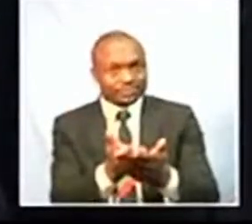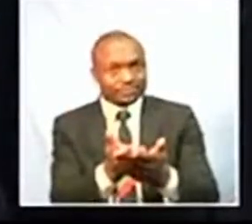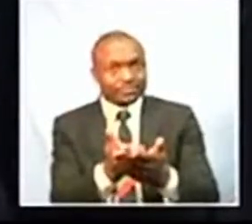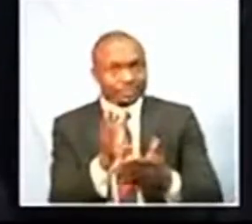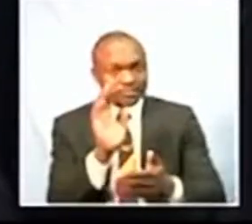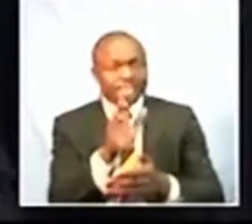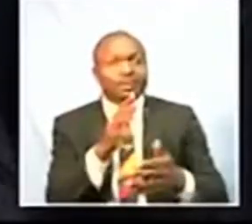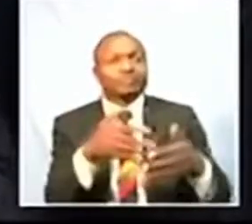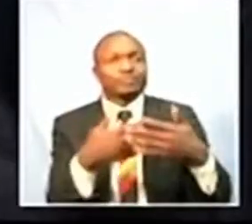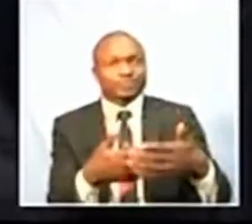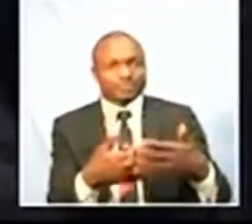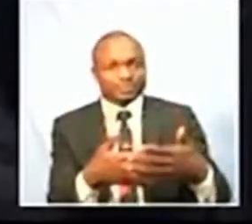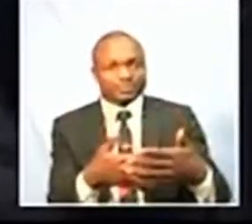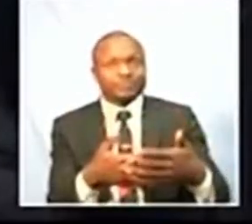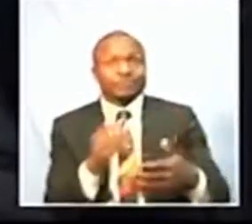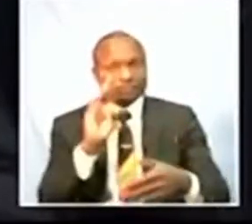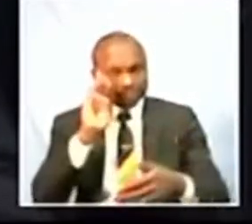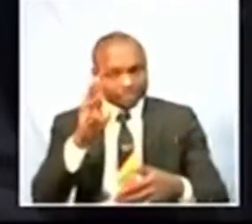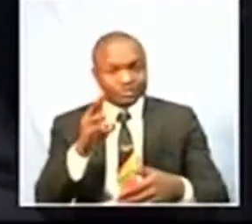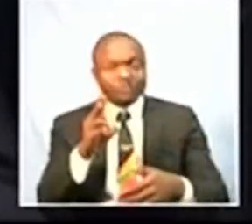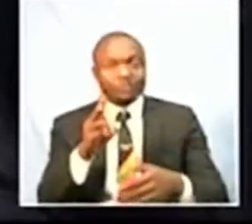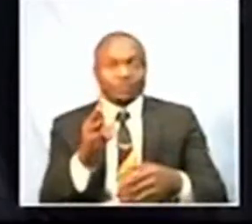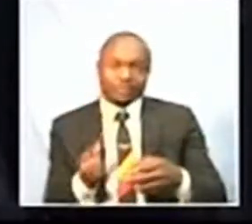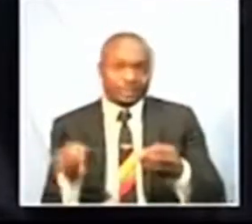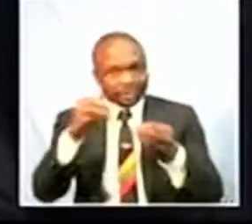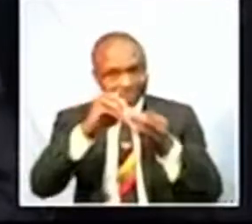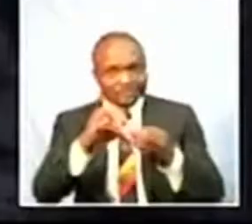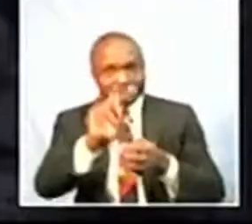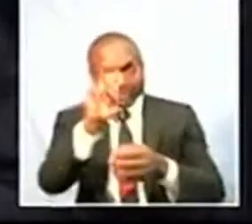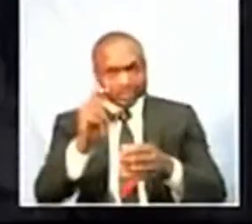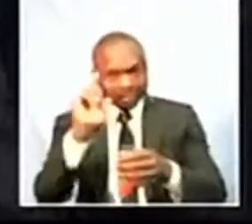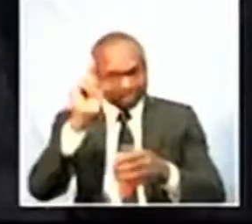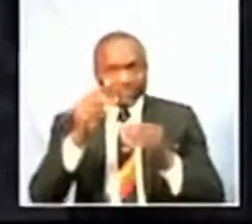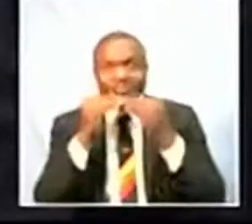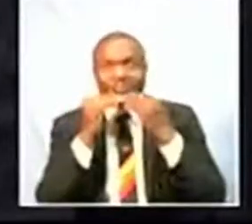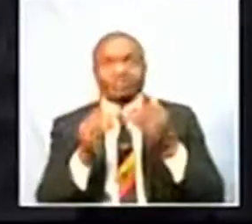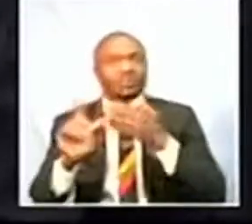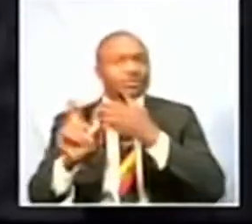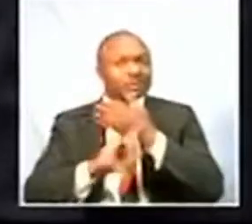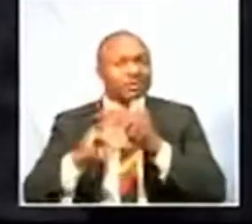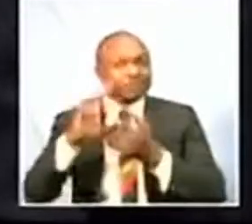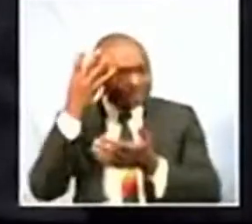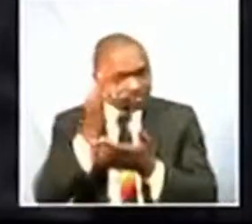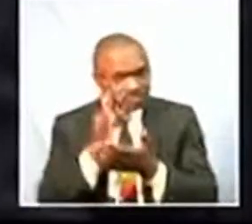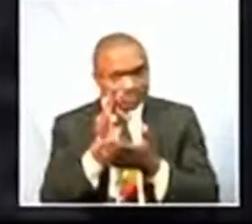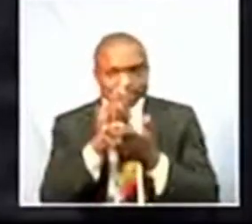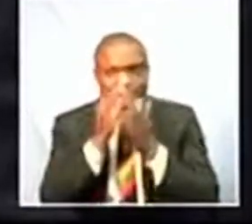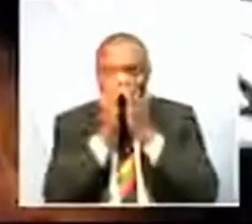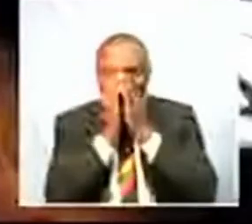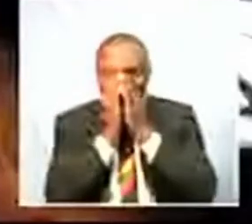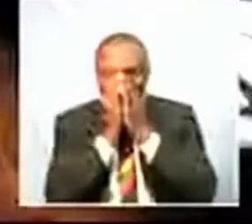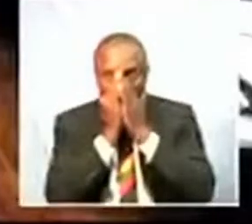their documents? Then I'll come and link a question to that later. Thank you. Town Clerk.